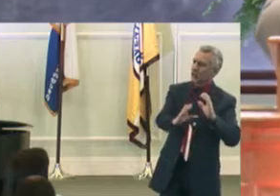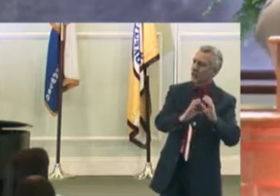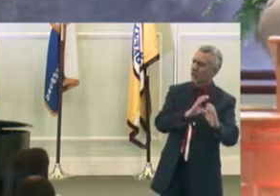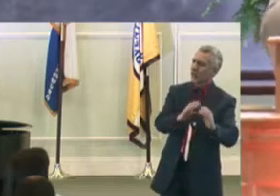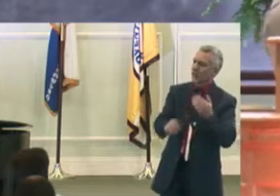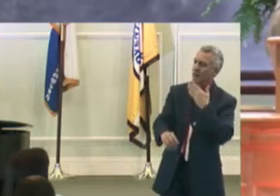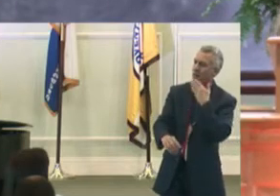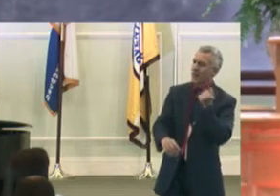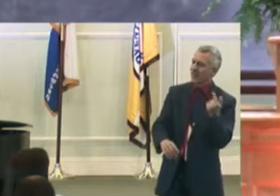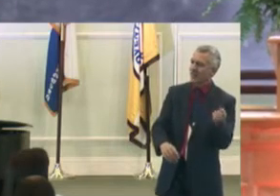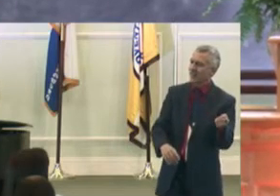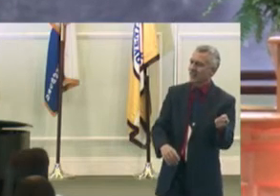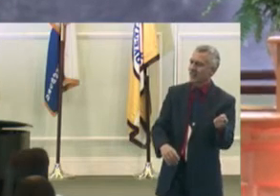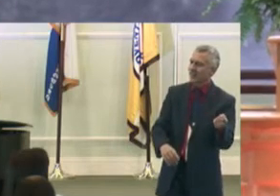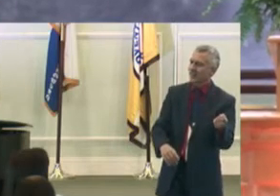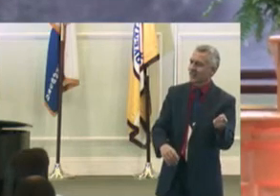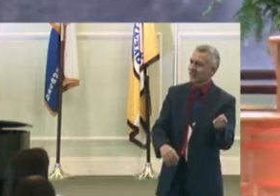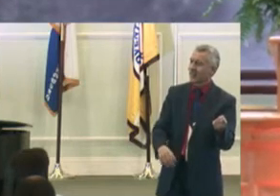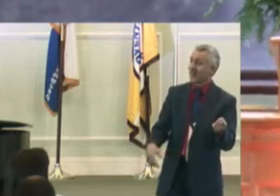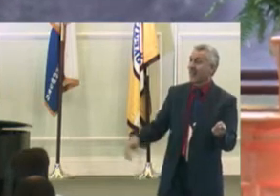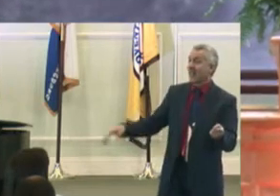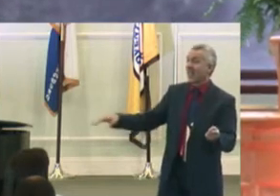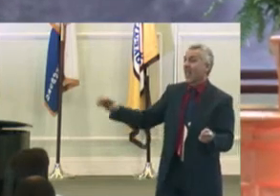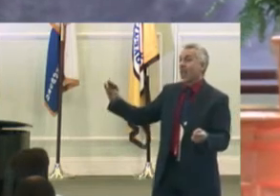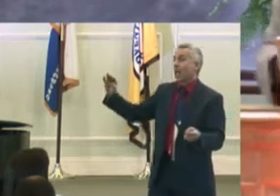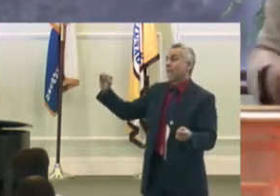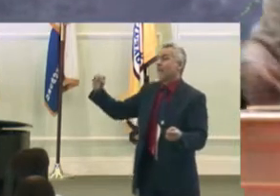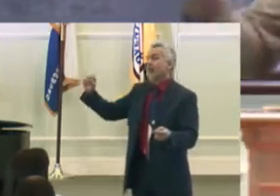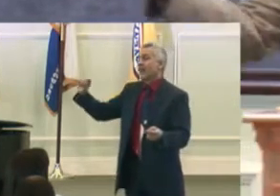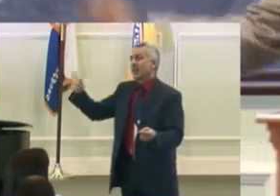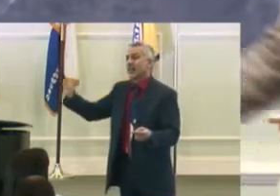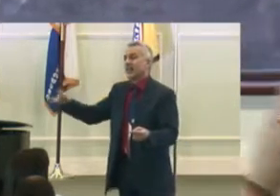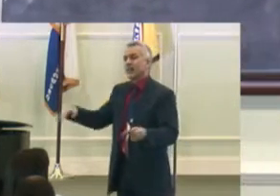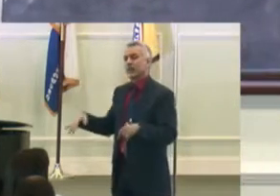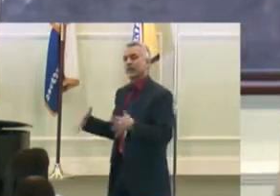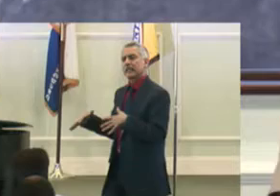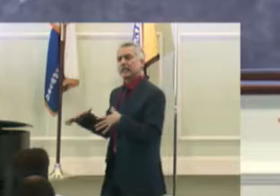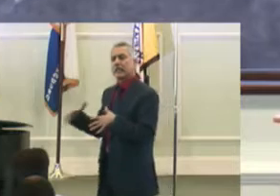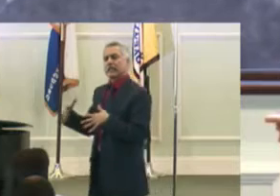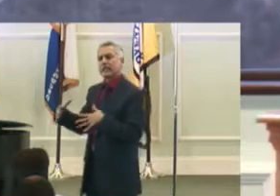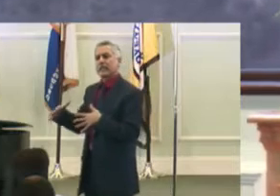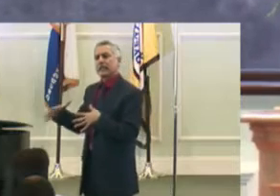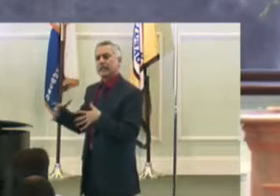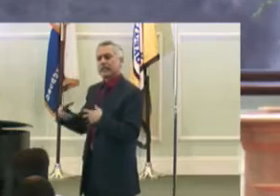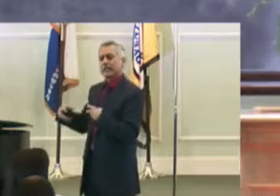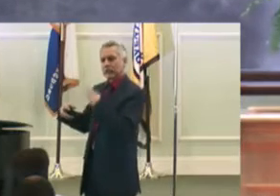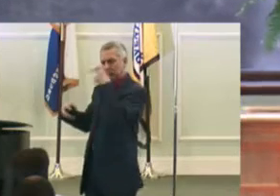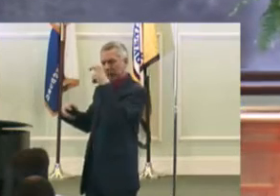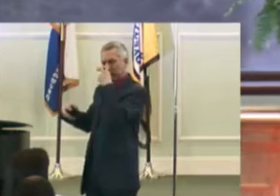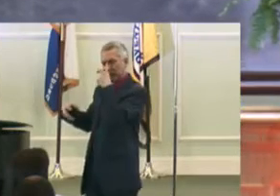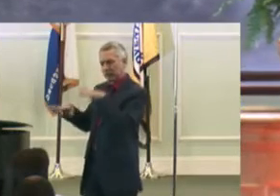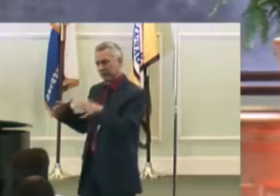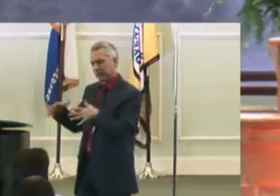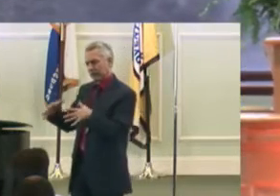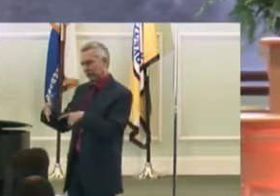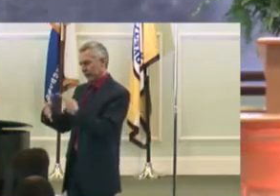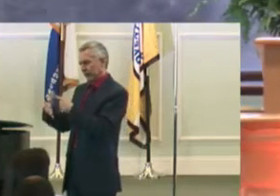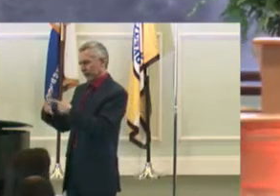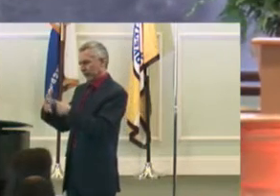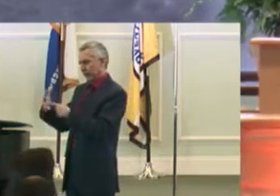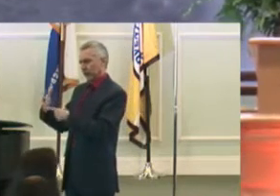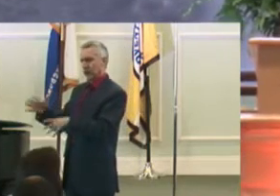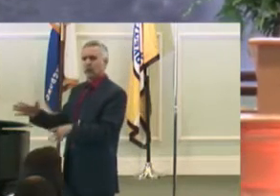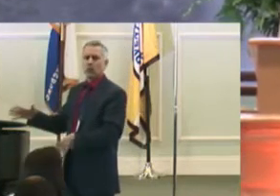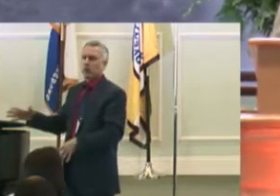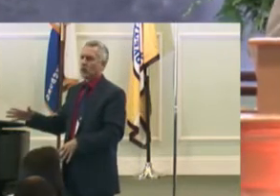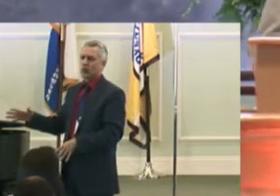Let the anxiety go. Be careful, I like that, for nothing. But in everything, bring it to God with